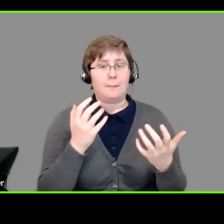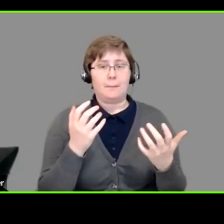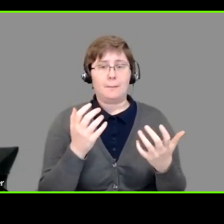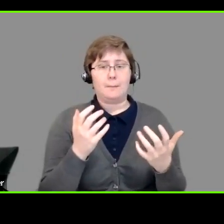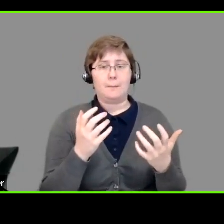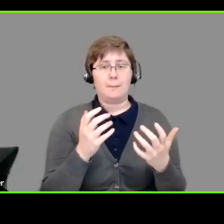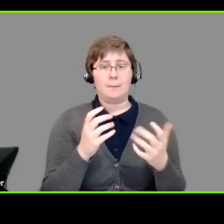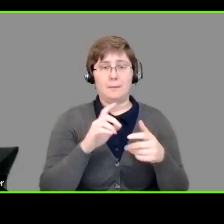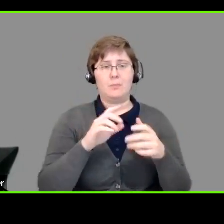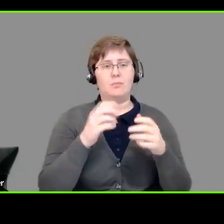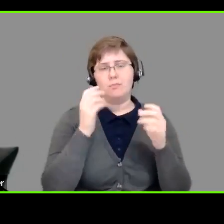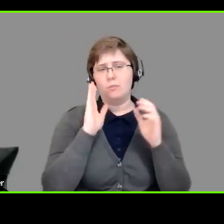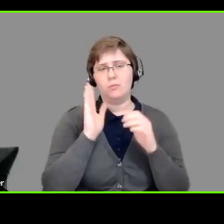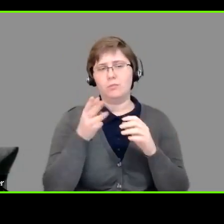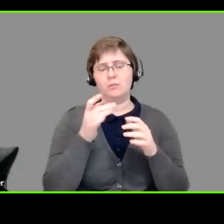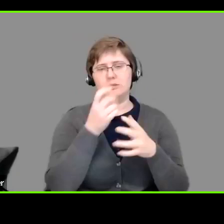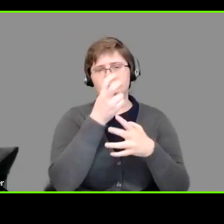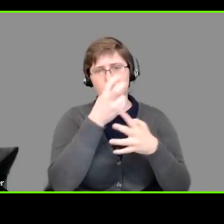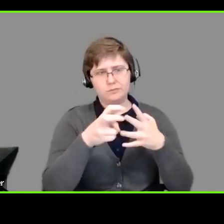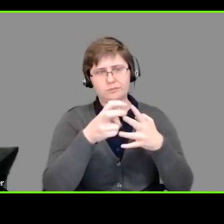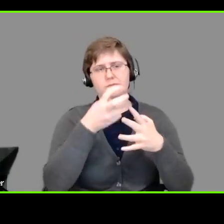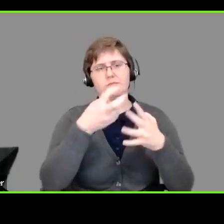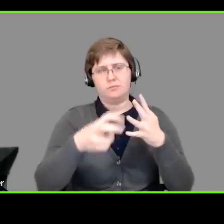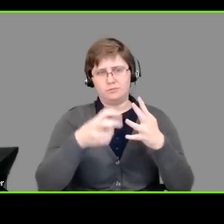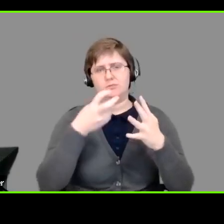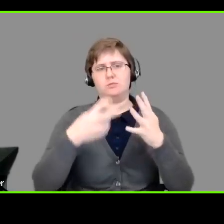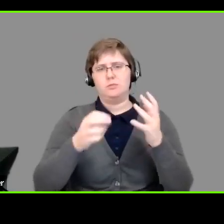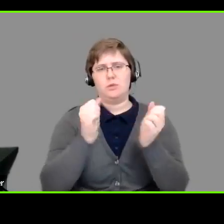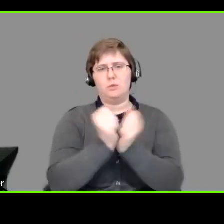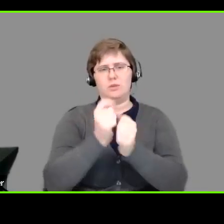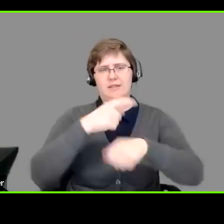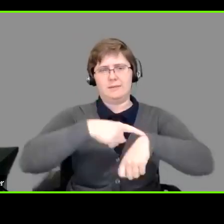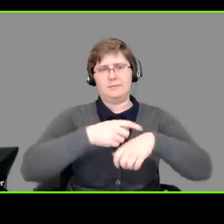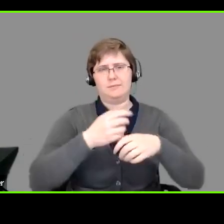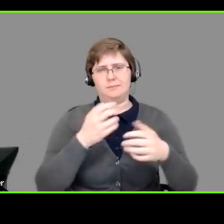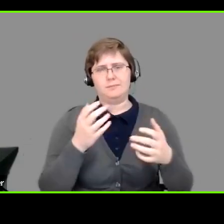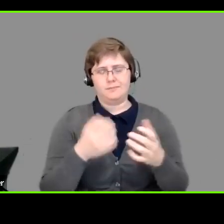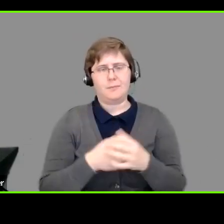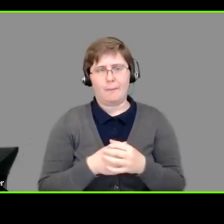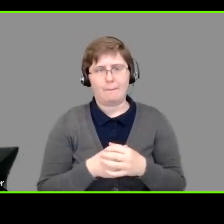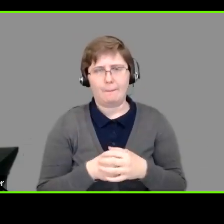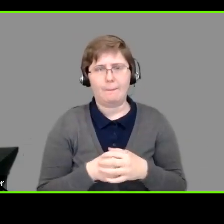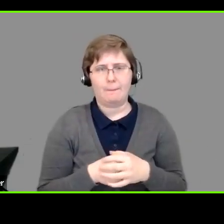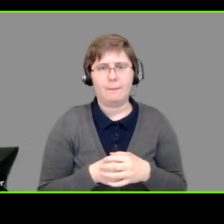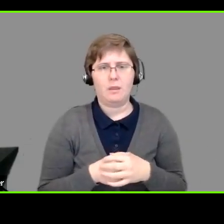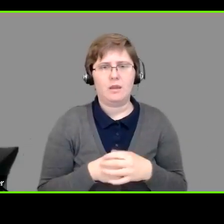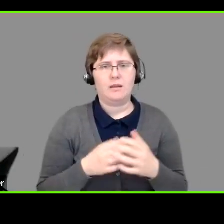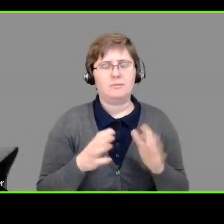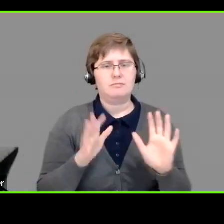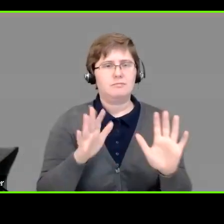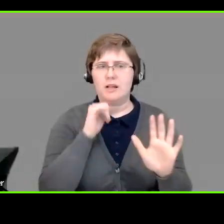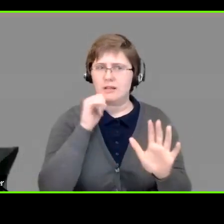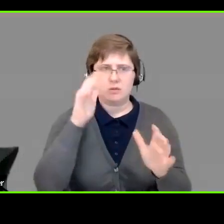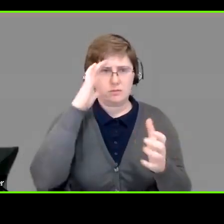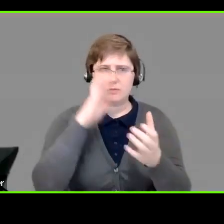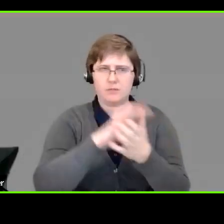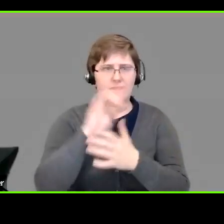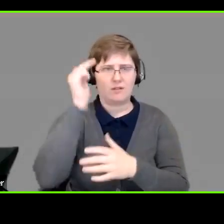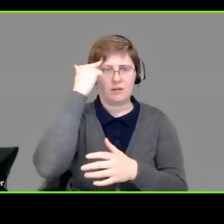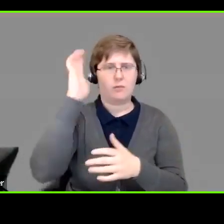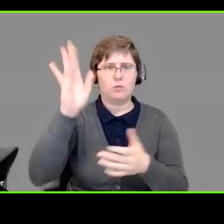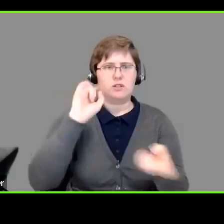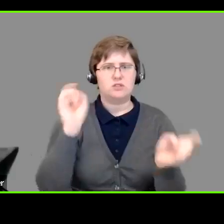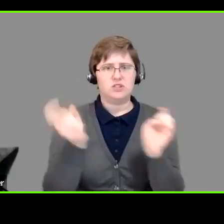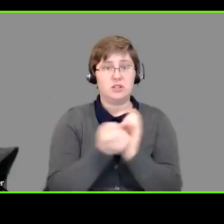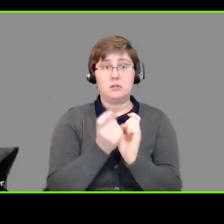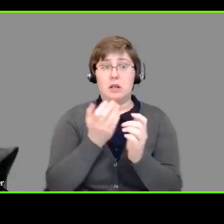we'll immediately transition into the next age group as we go through this. So I do not believe the governor is going to change that.